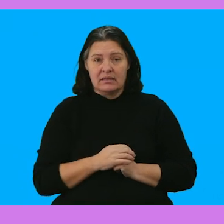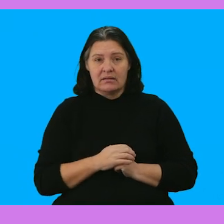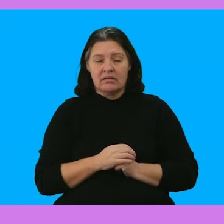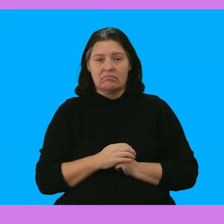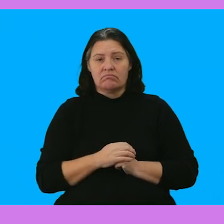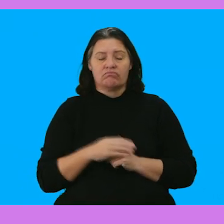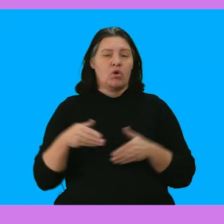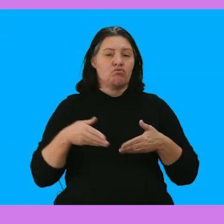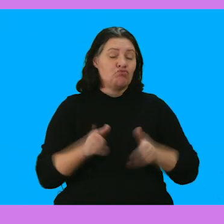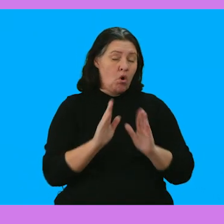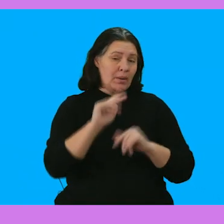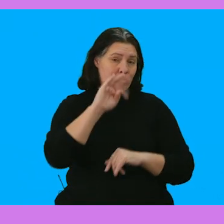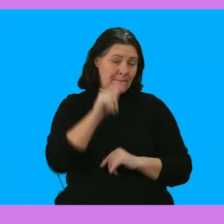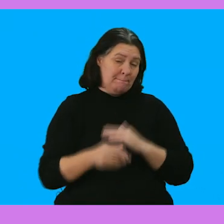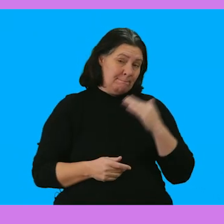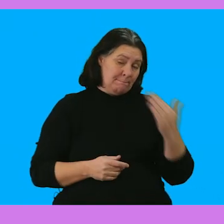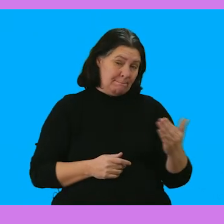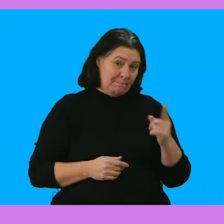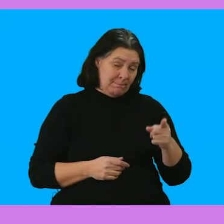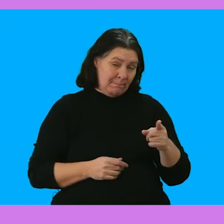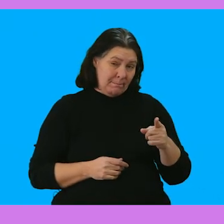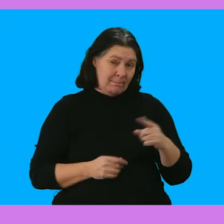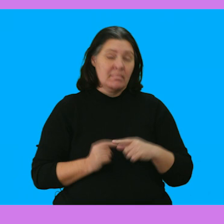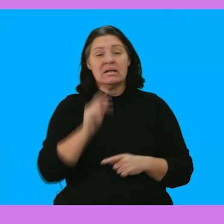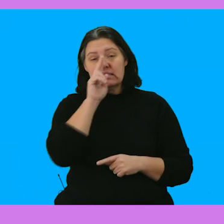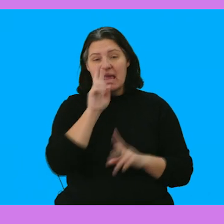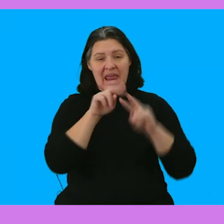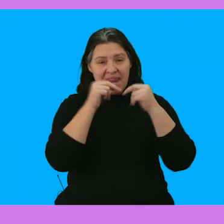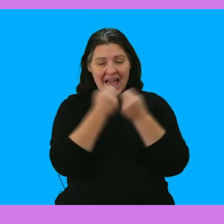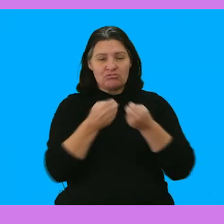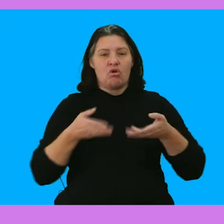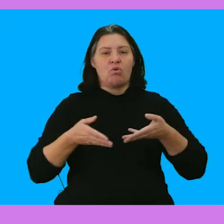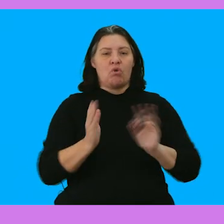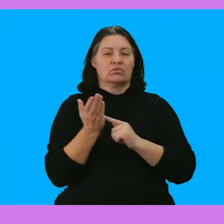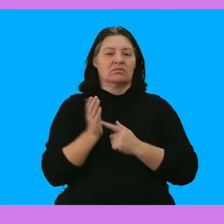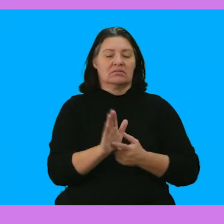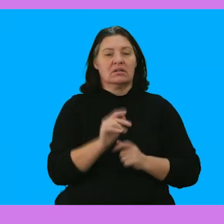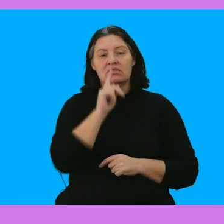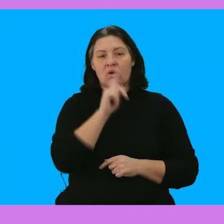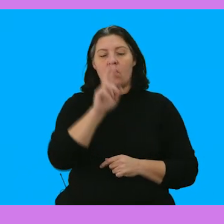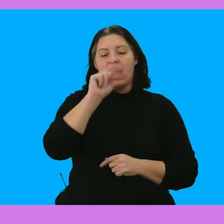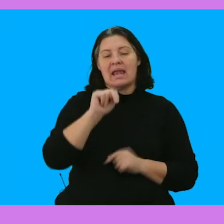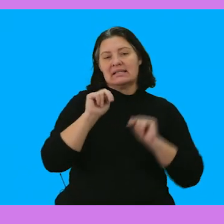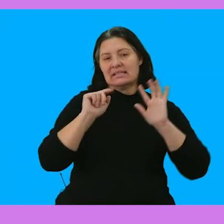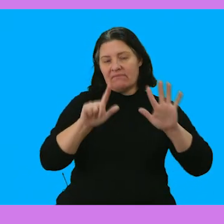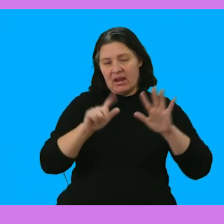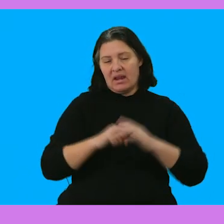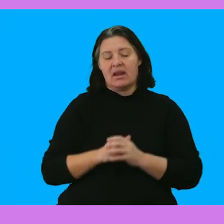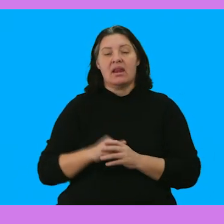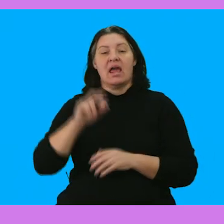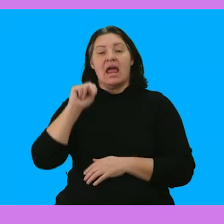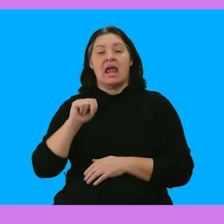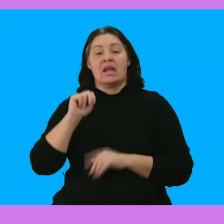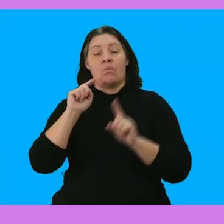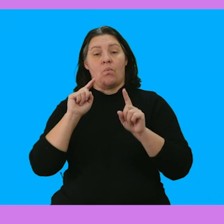is our roadmap, okay? And we can also see all the national roads indicated. For example, here's the